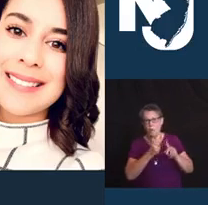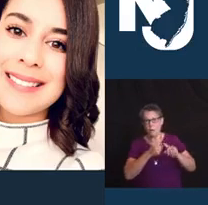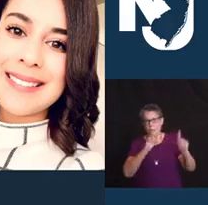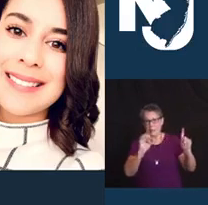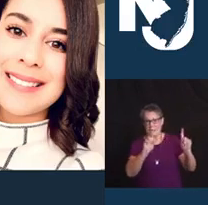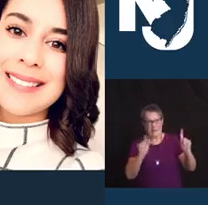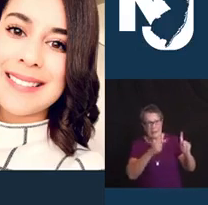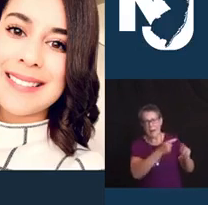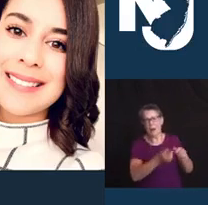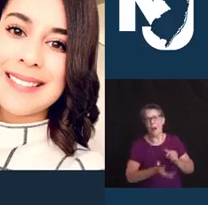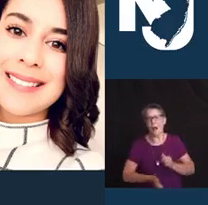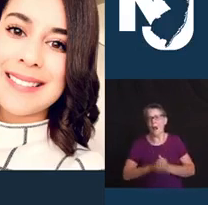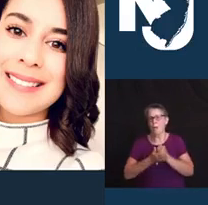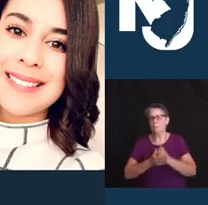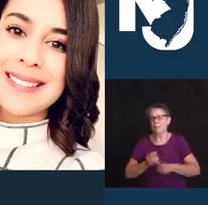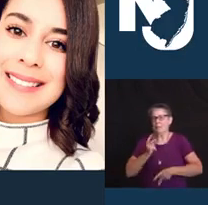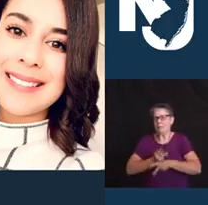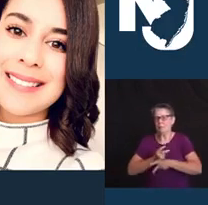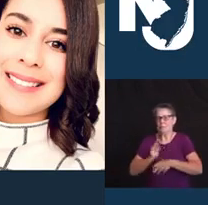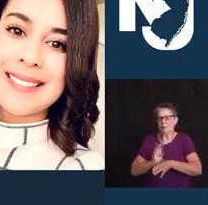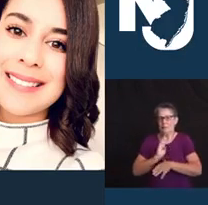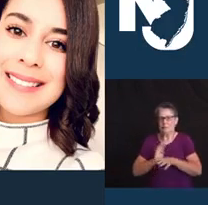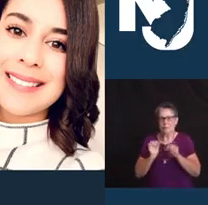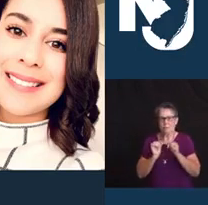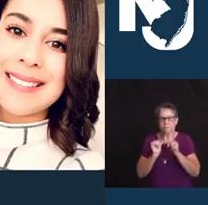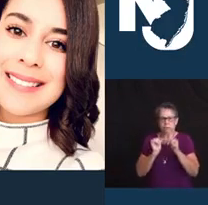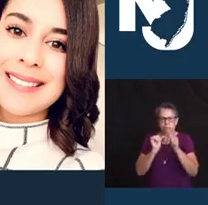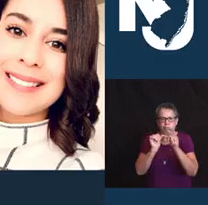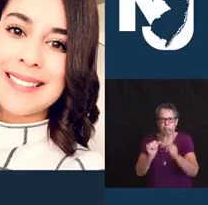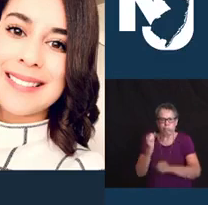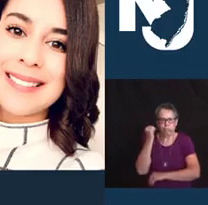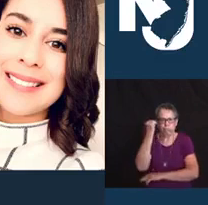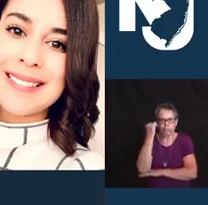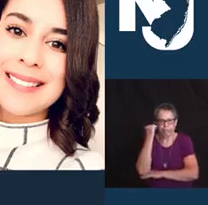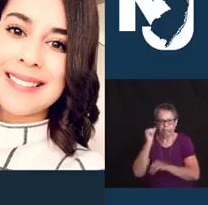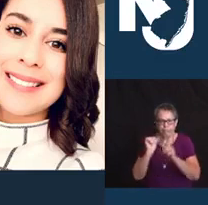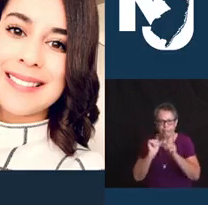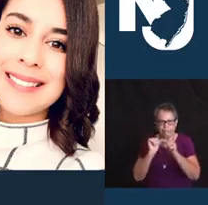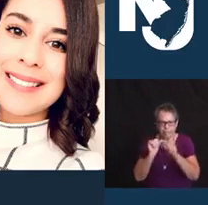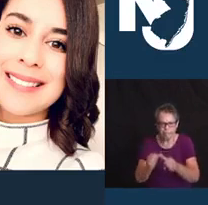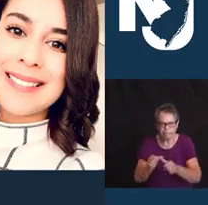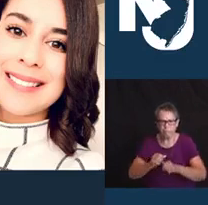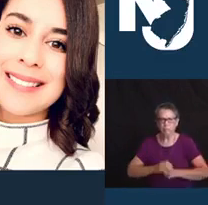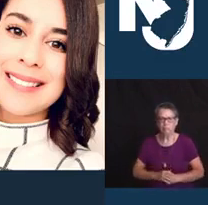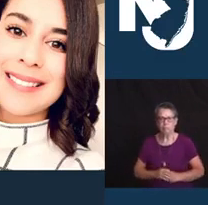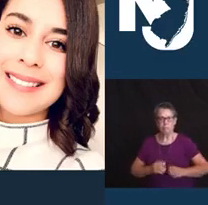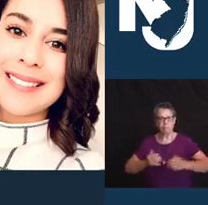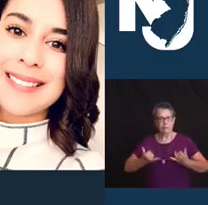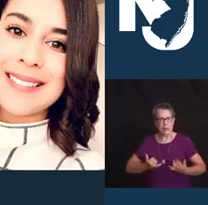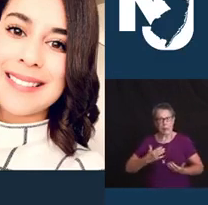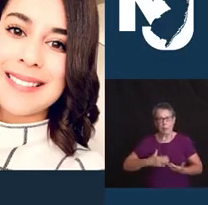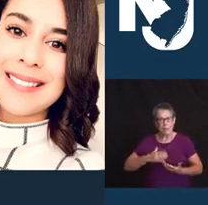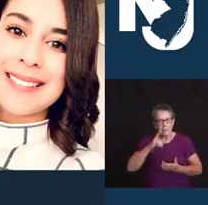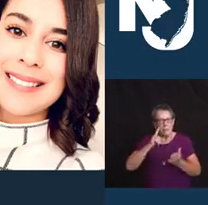business community. Check them out, Guatapan.com, and spell it just like you see it there,